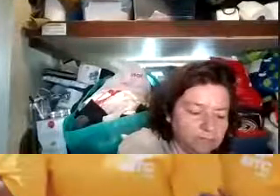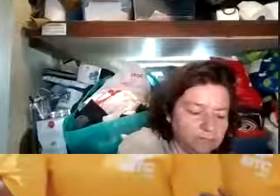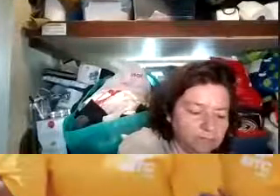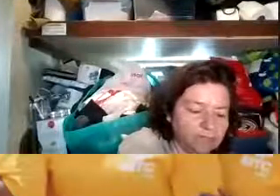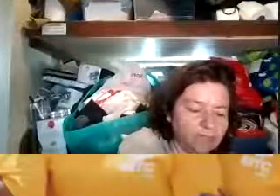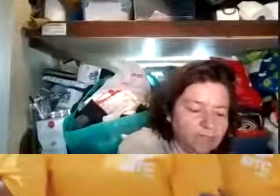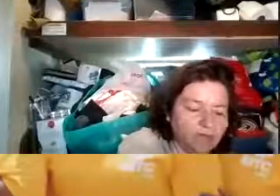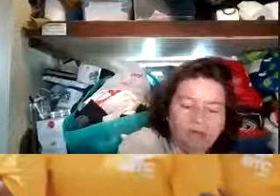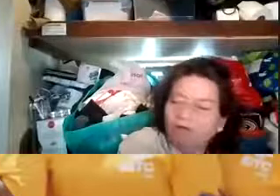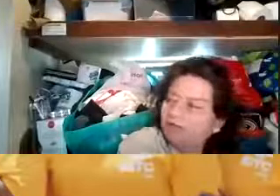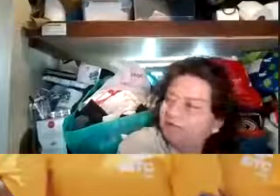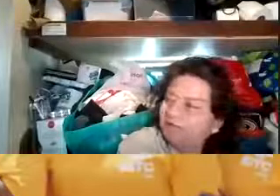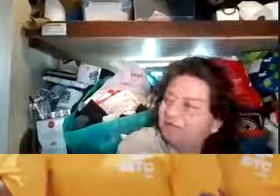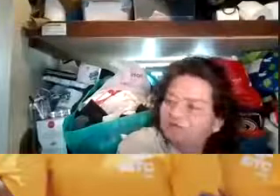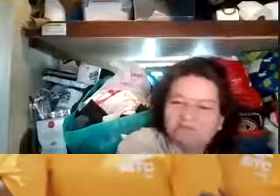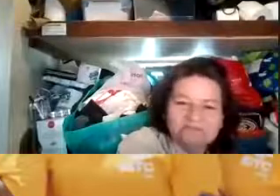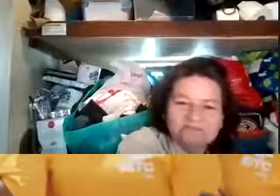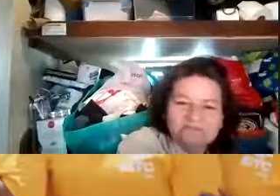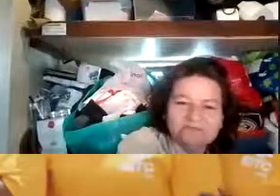Spanish.